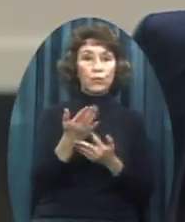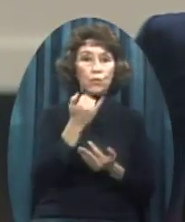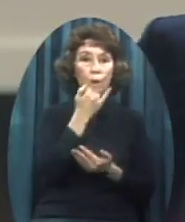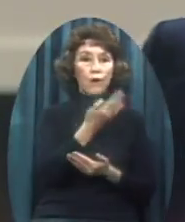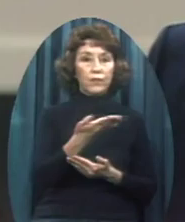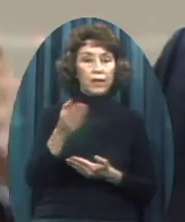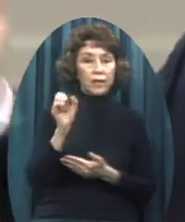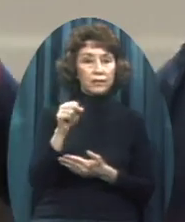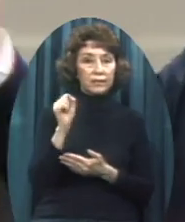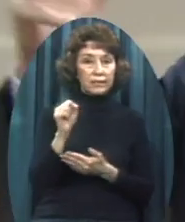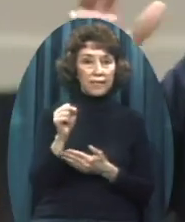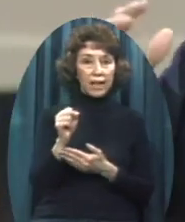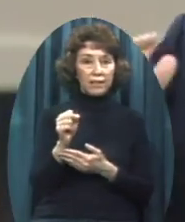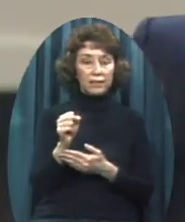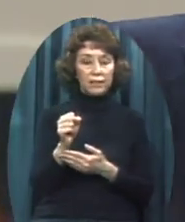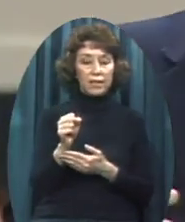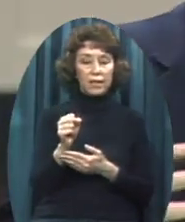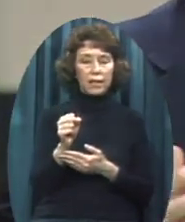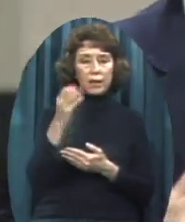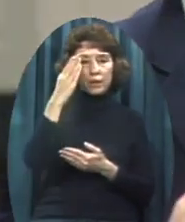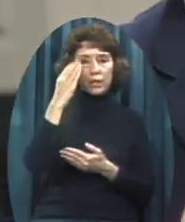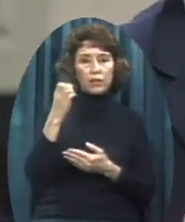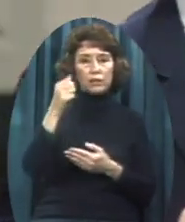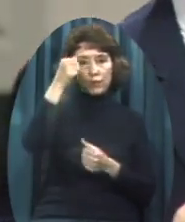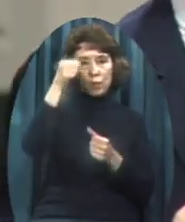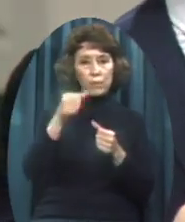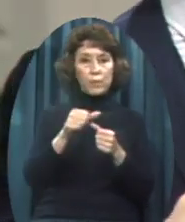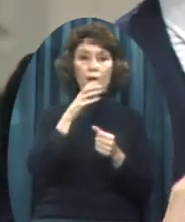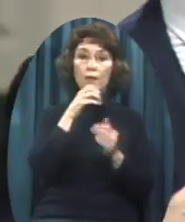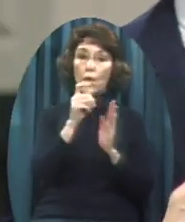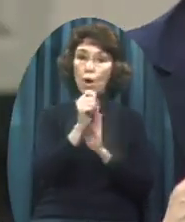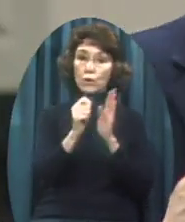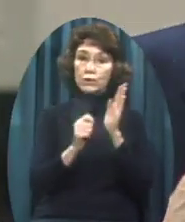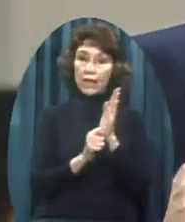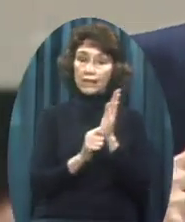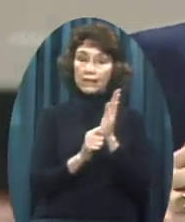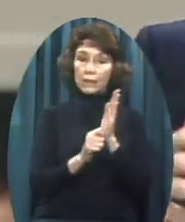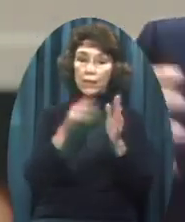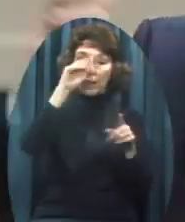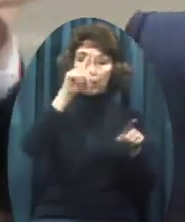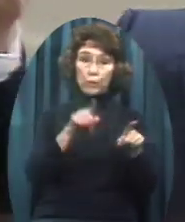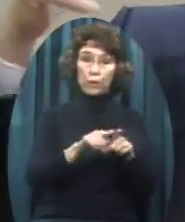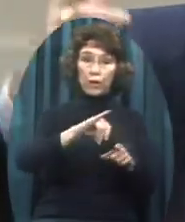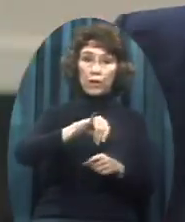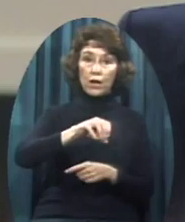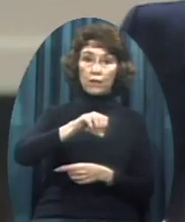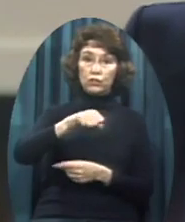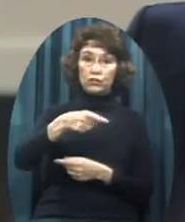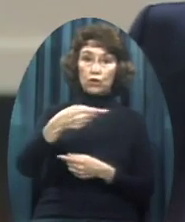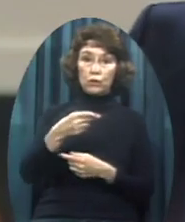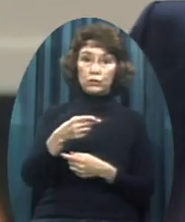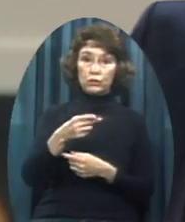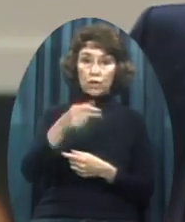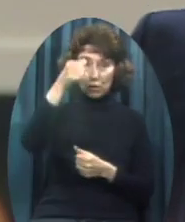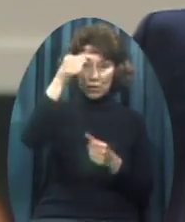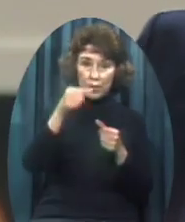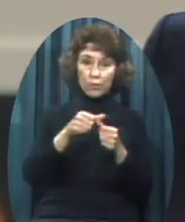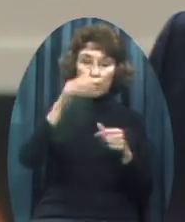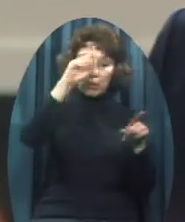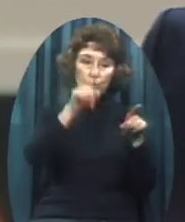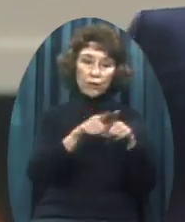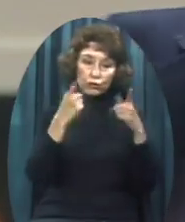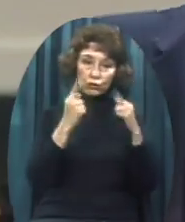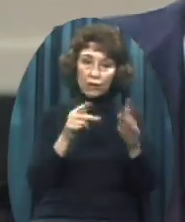in Genesis 50, where the brethren of Joseph found him in Egypt, and Joseph, they had attempted to kill him, you know, they tried to kill him